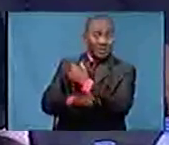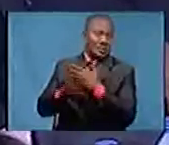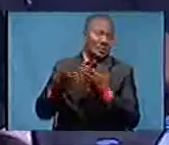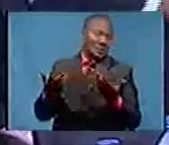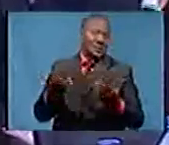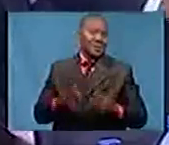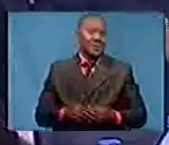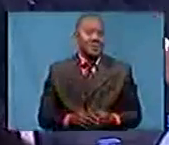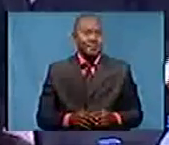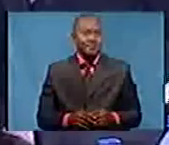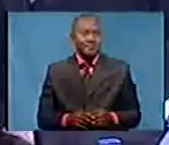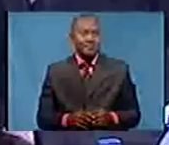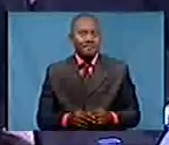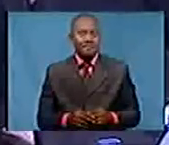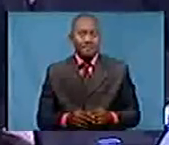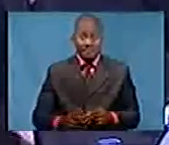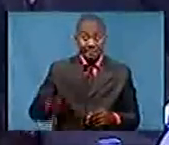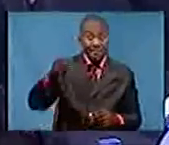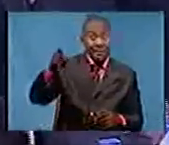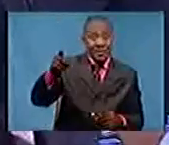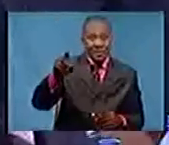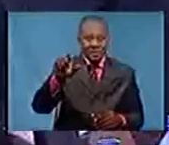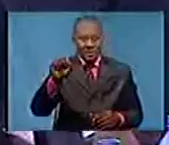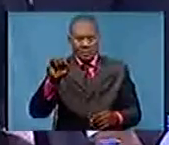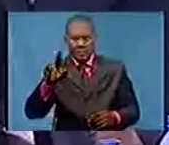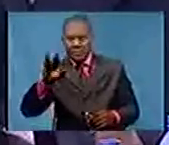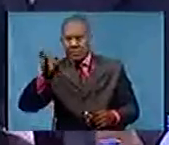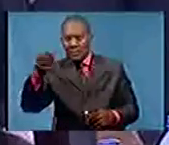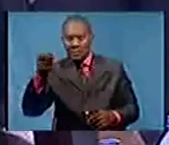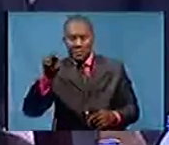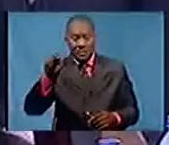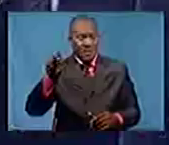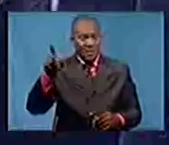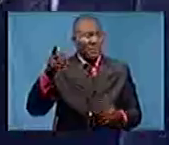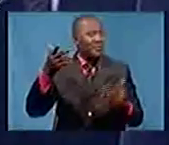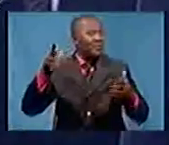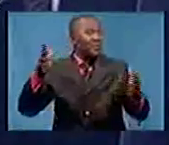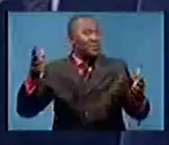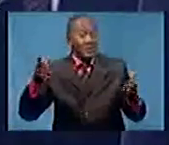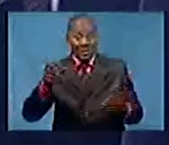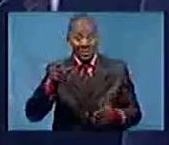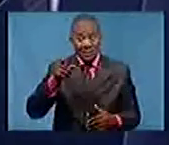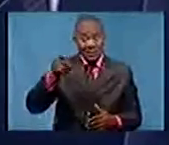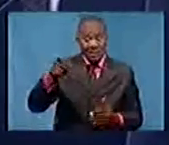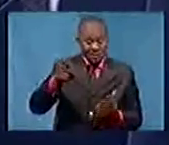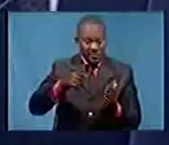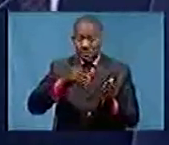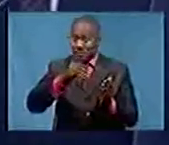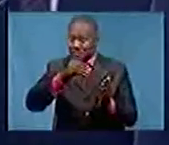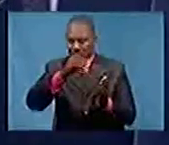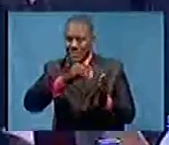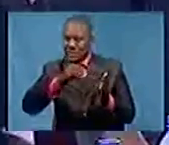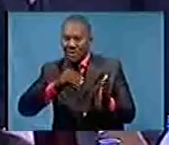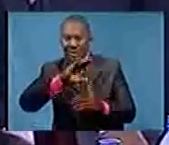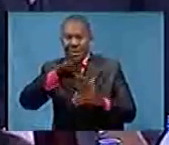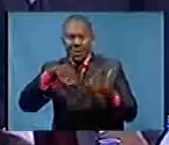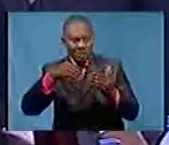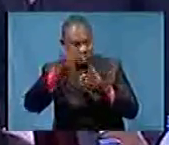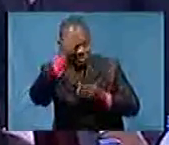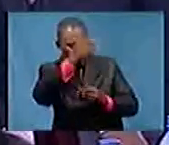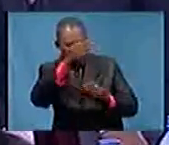said, Owusu Afriyi has done that. He has issued guidelines to all MPP